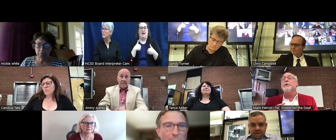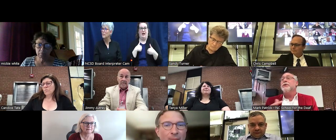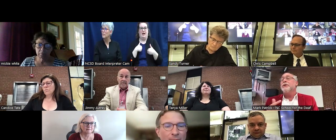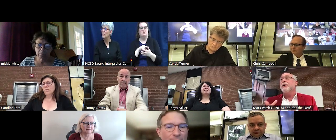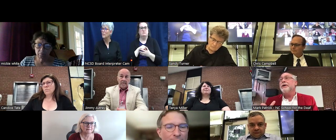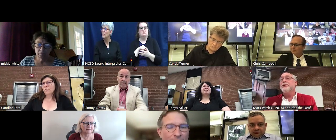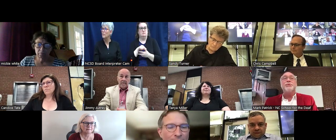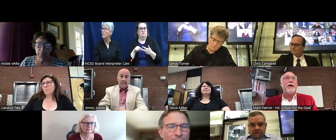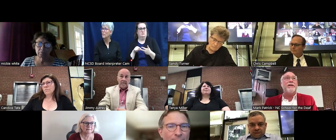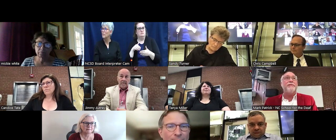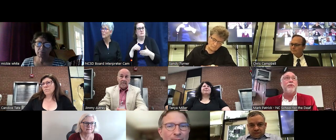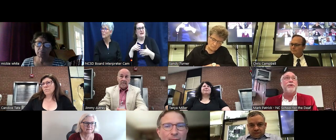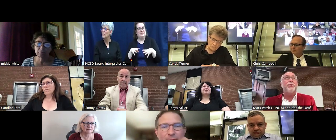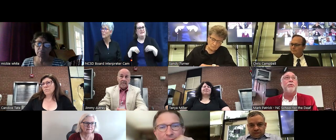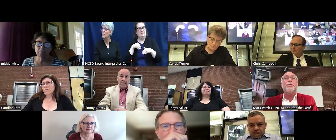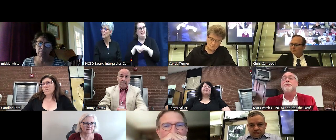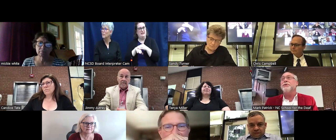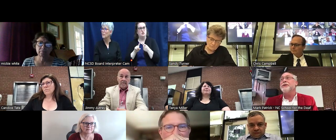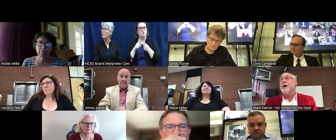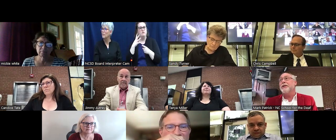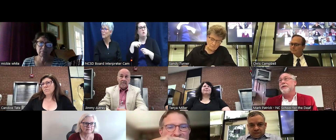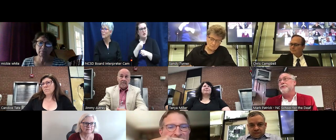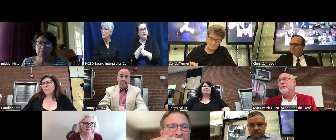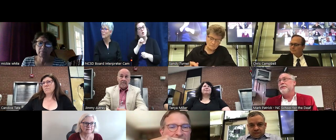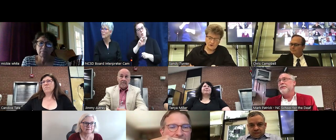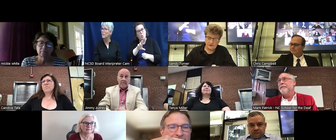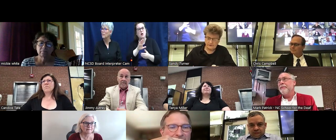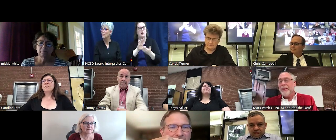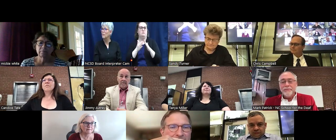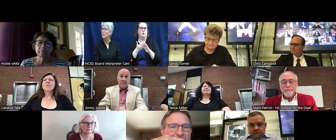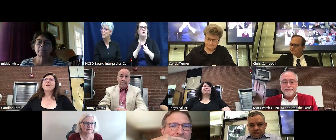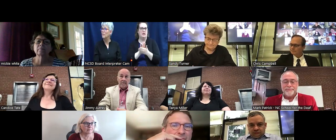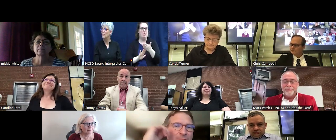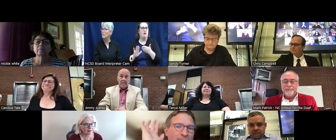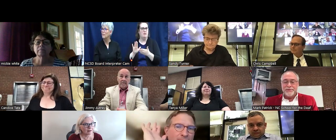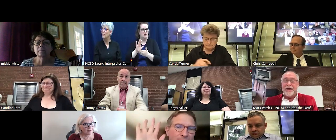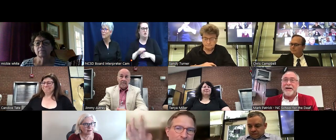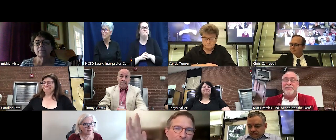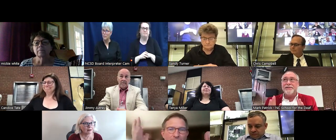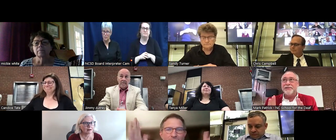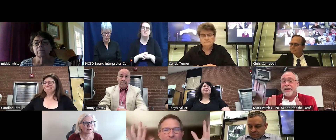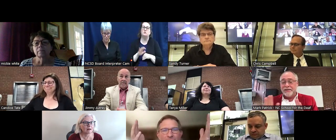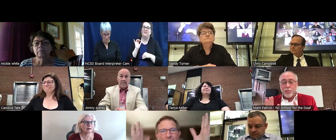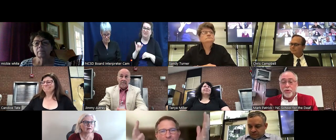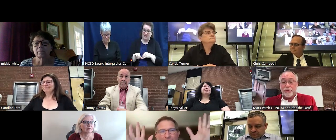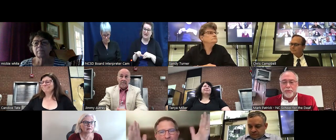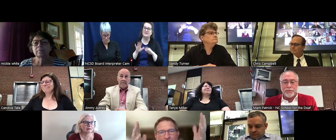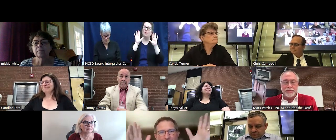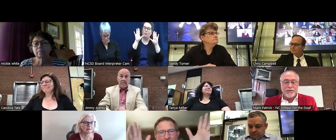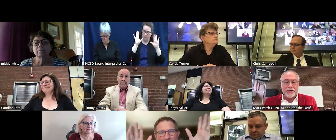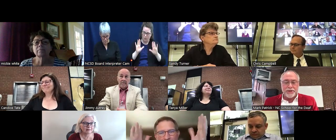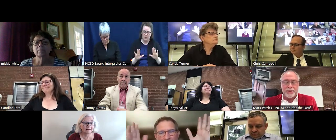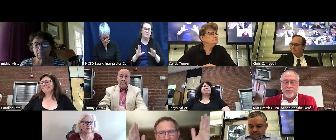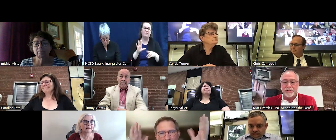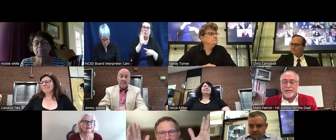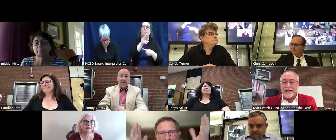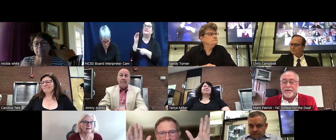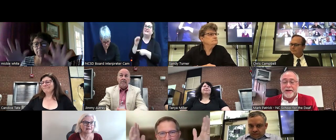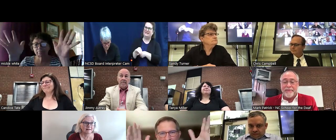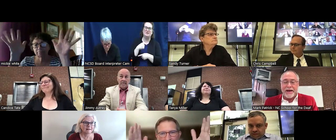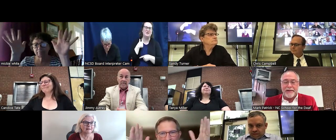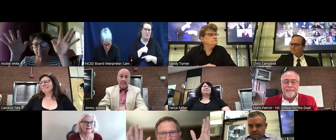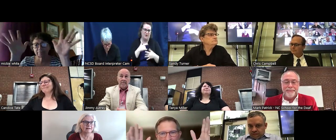into a 4-year or community college. Great. So that is a wonderful percentage, and we're